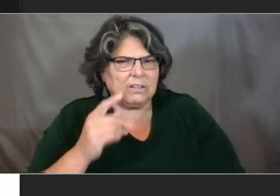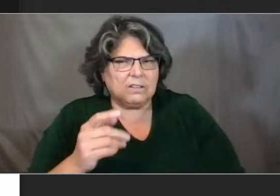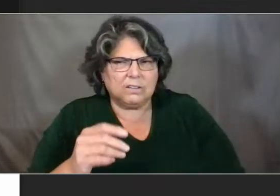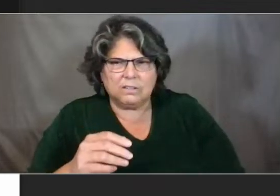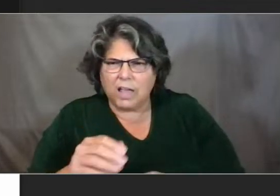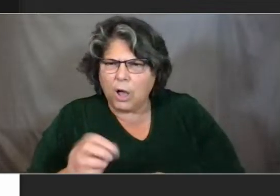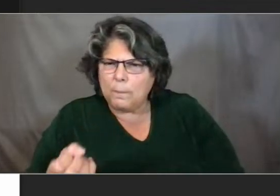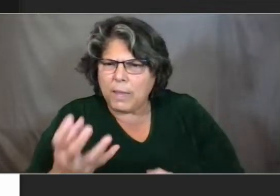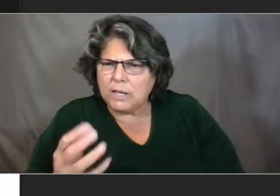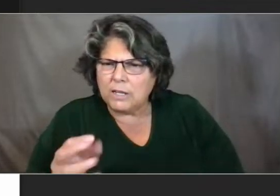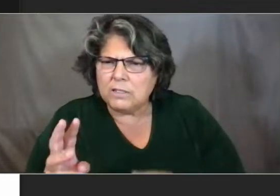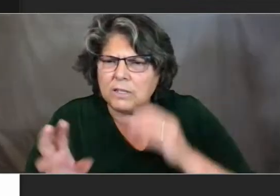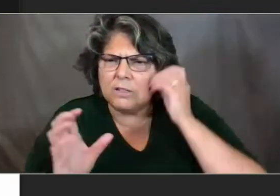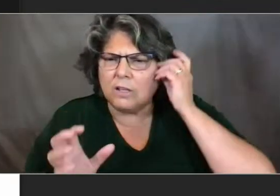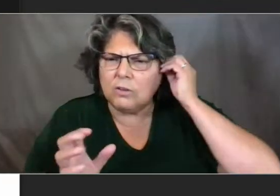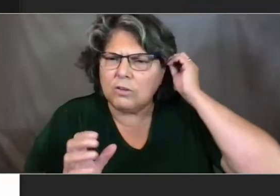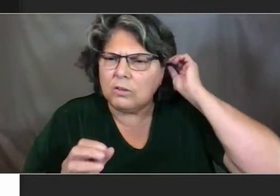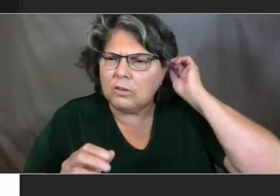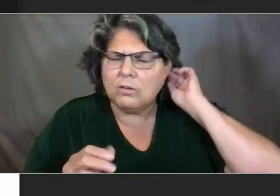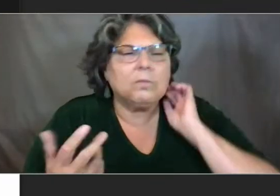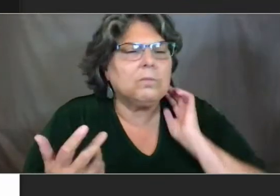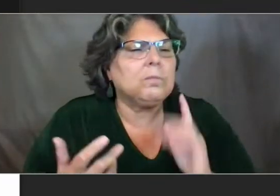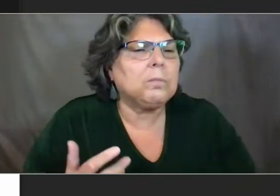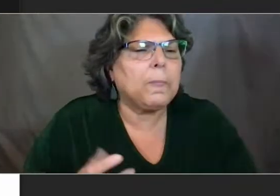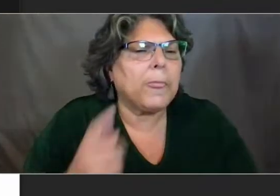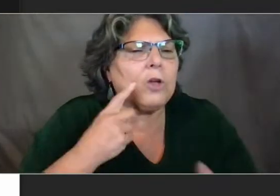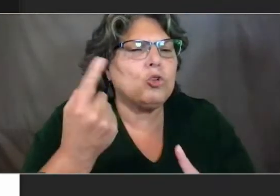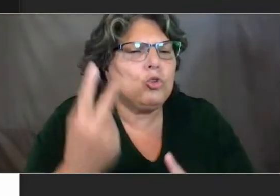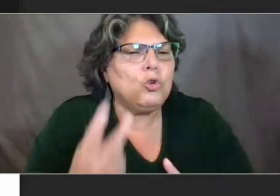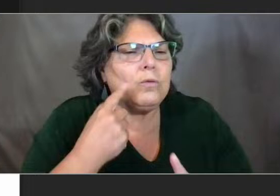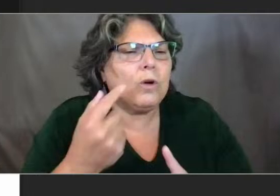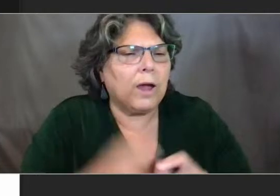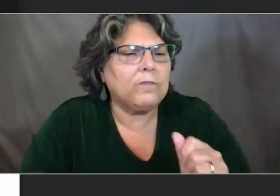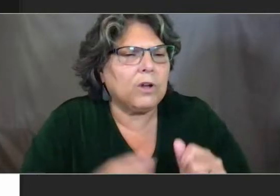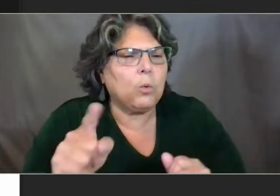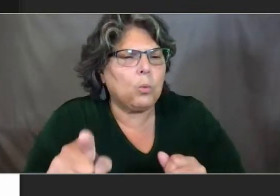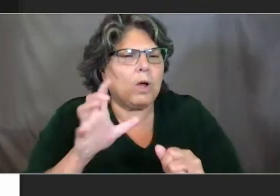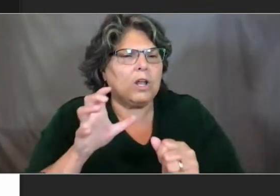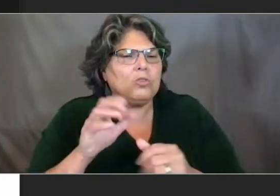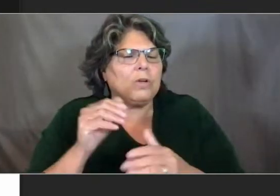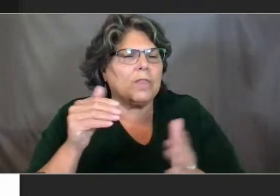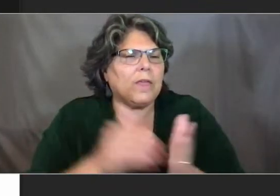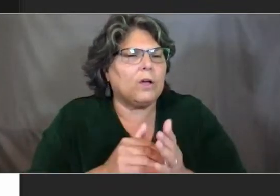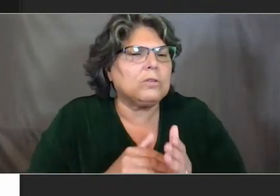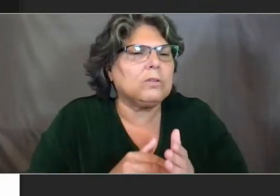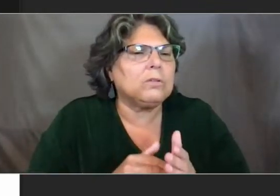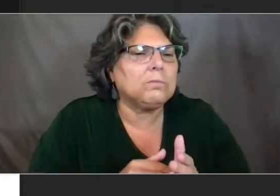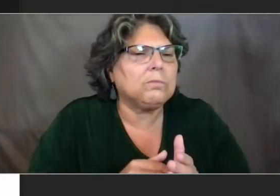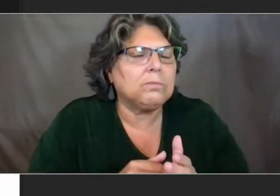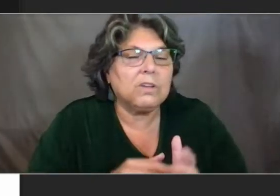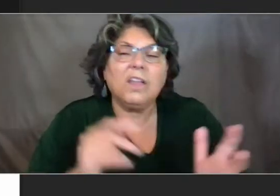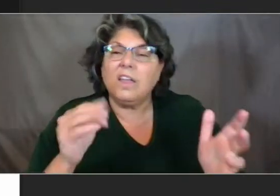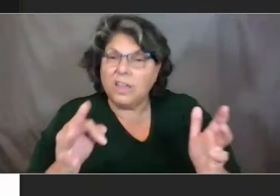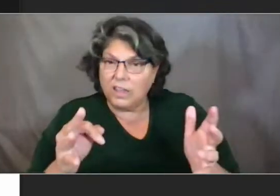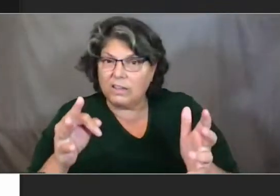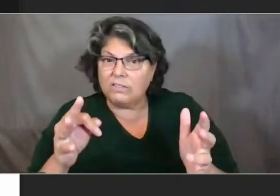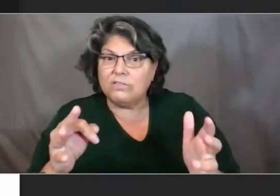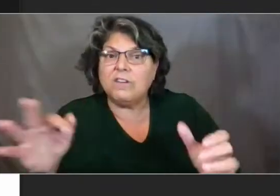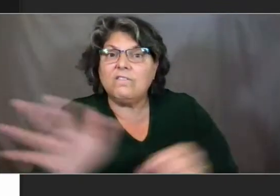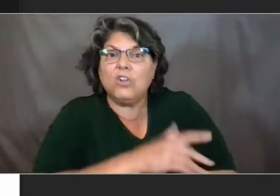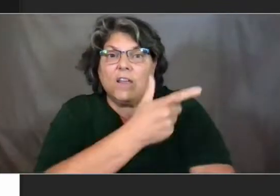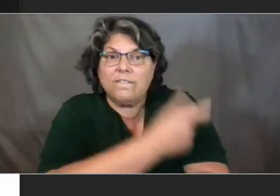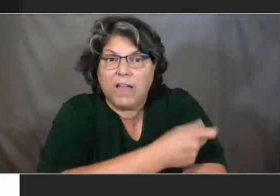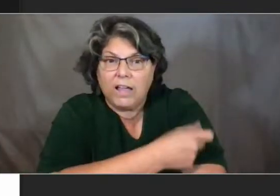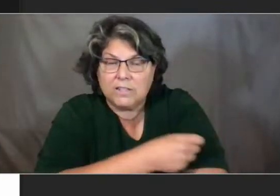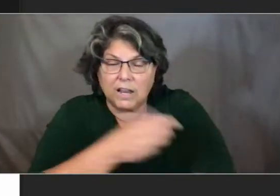Californians is significantly lower at 2 per 100,000. So if you are fully vaccinated in the state of California,